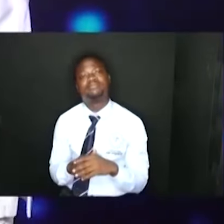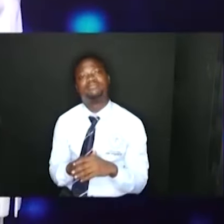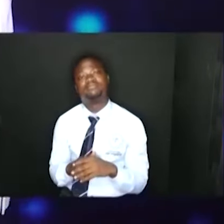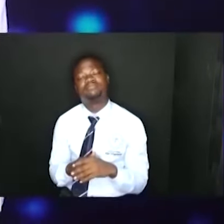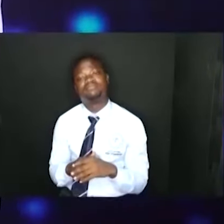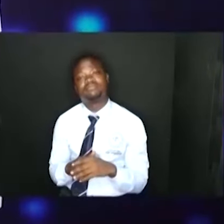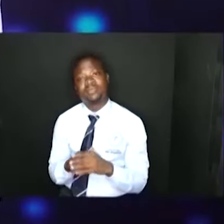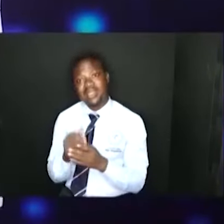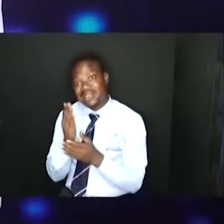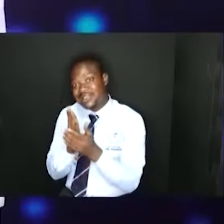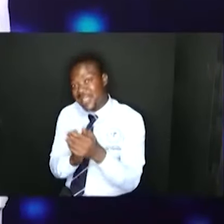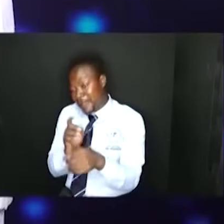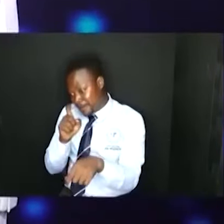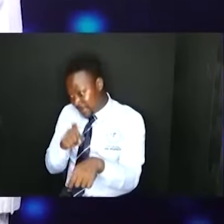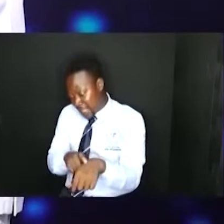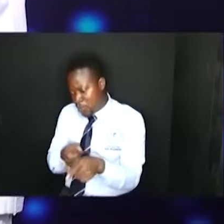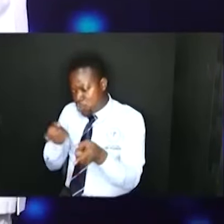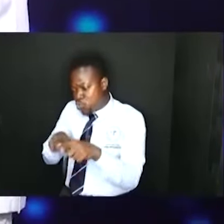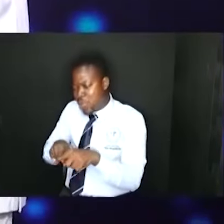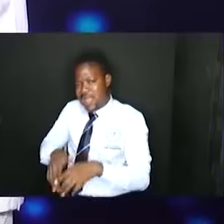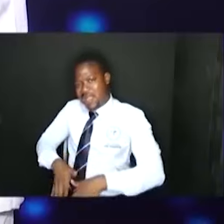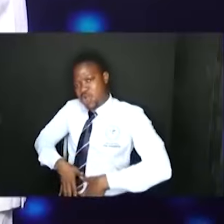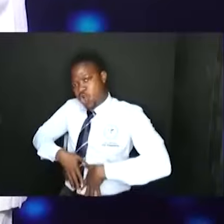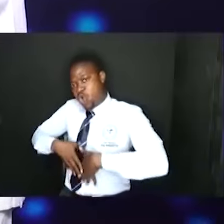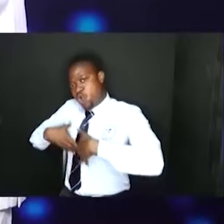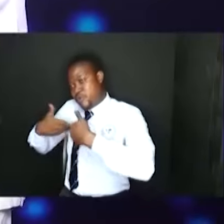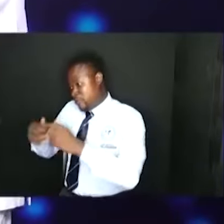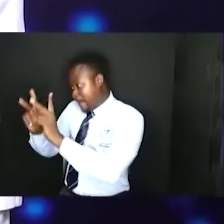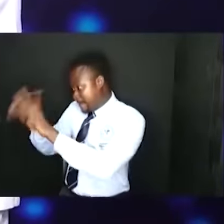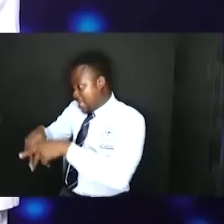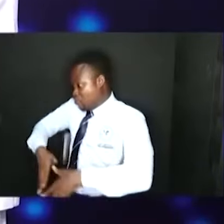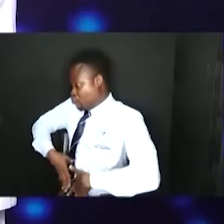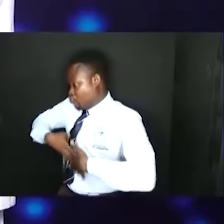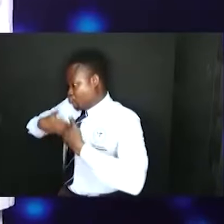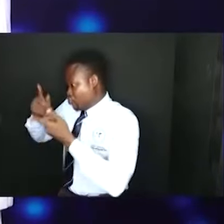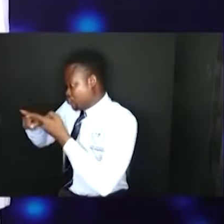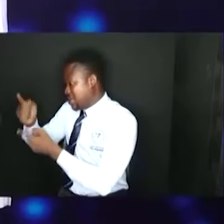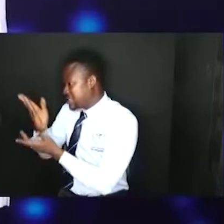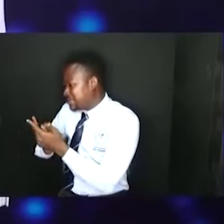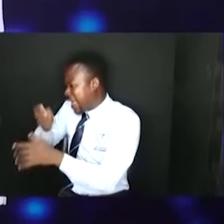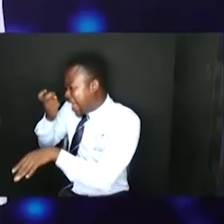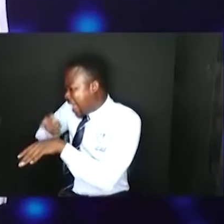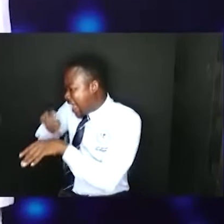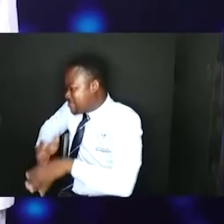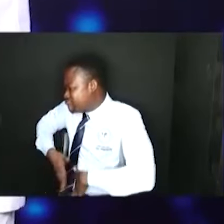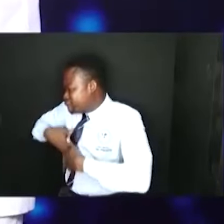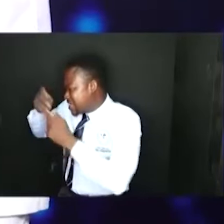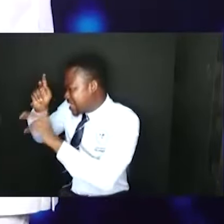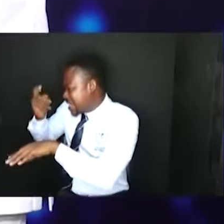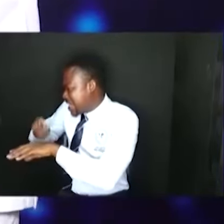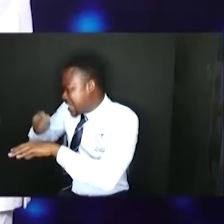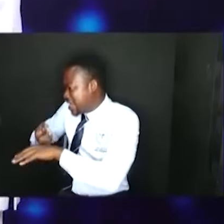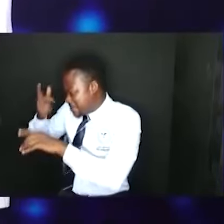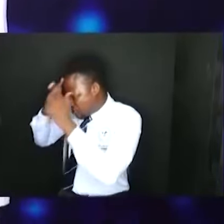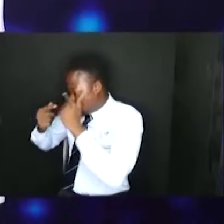In some instances, when confessing to someone may be difficult to do because of